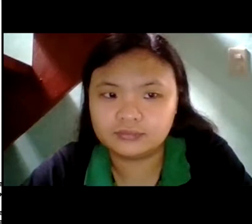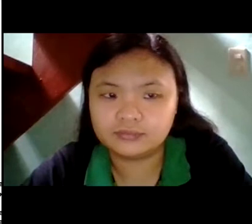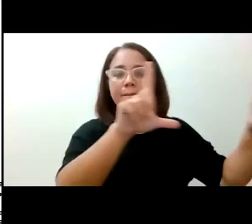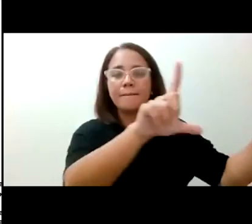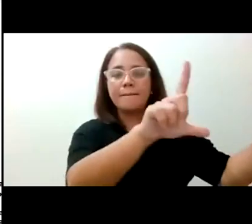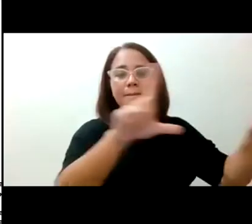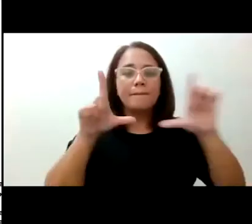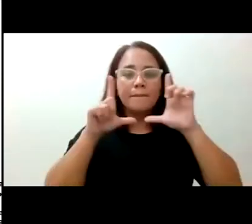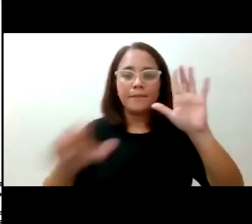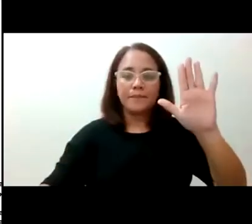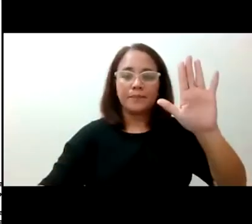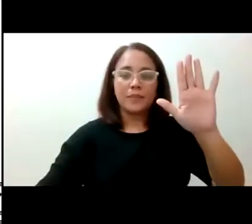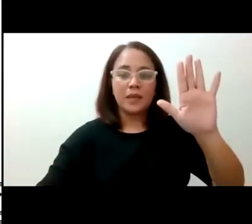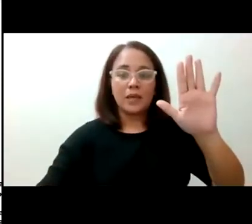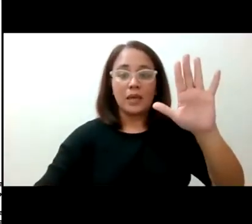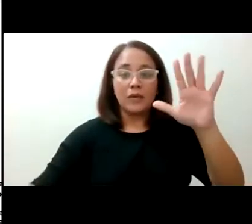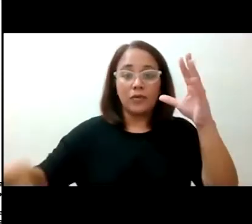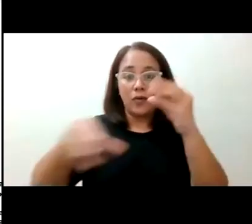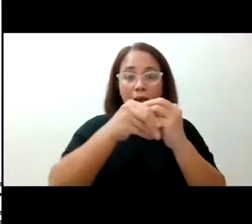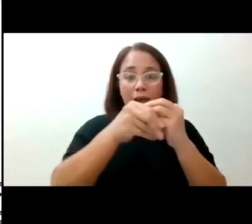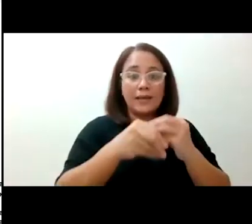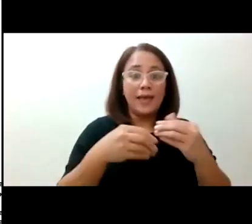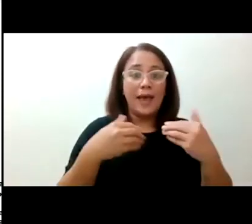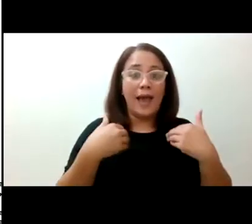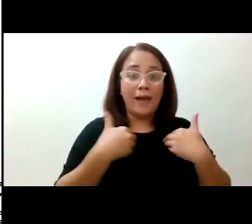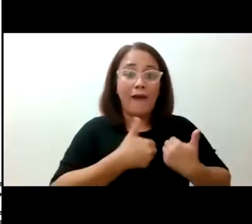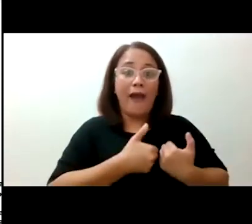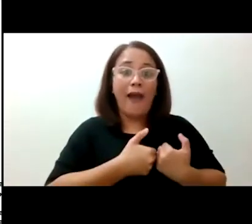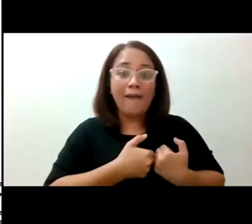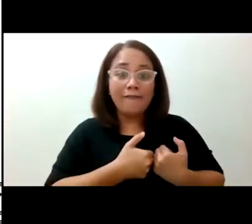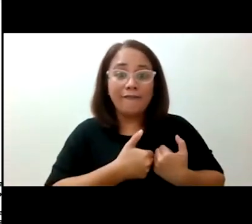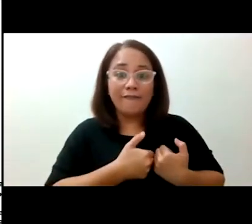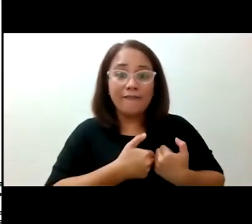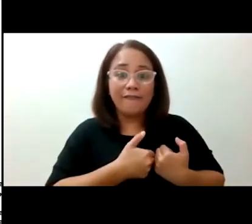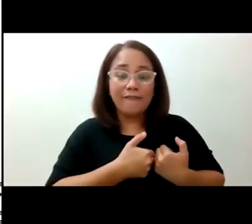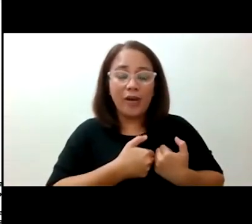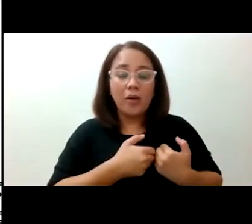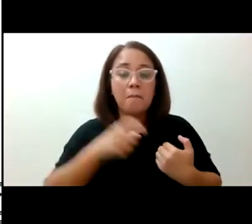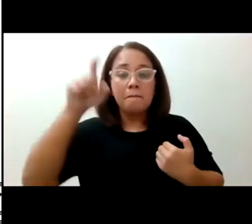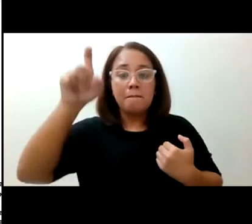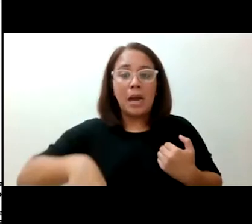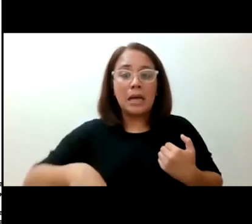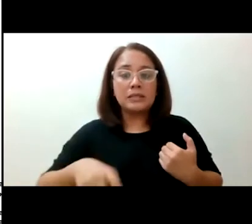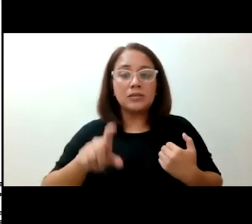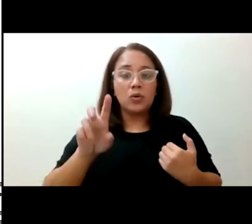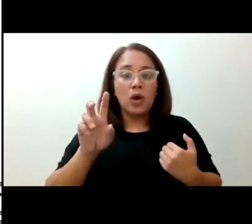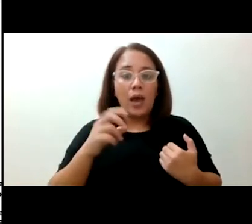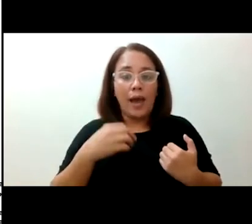putting have with sweetheart, so then you want to make sure you only have two.